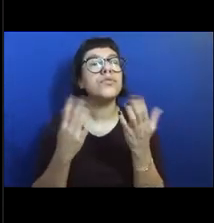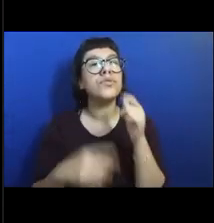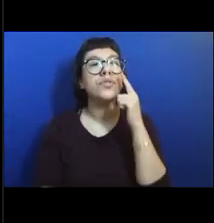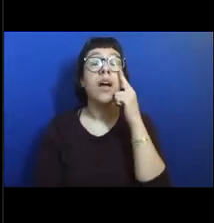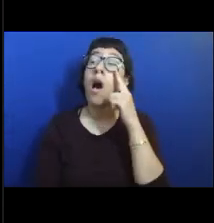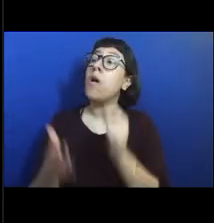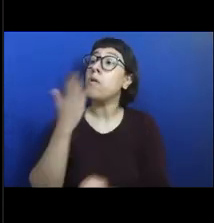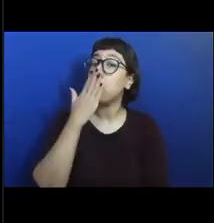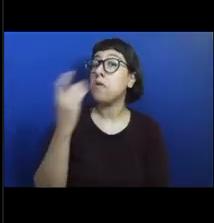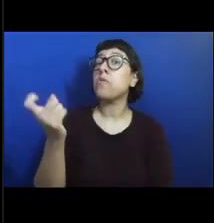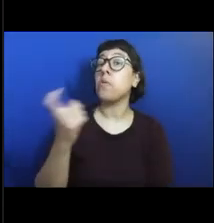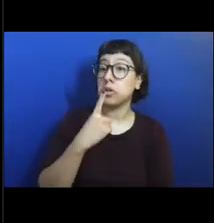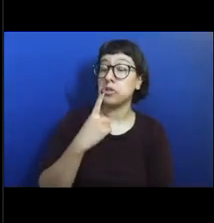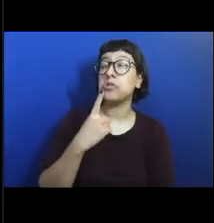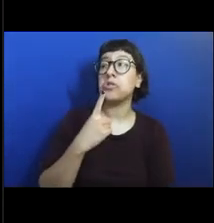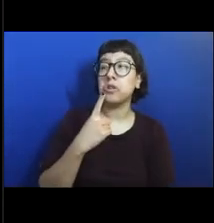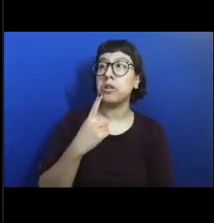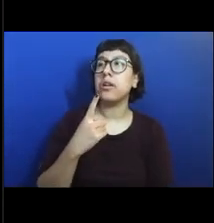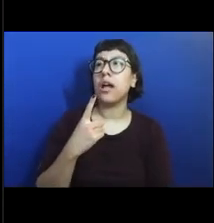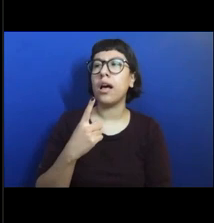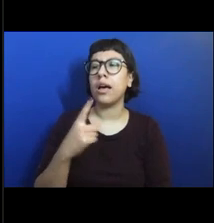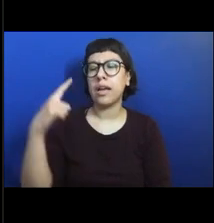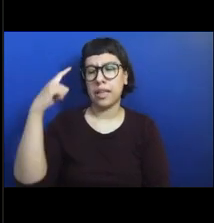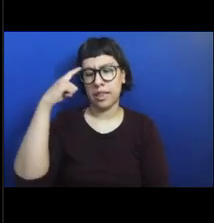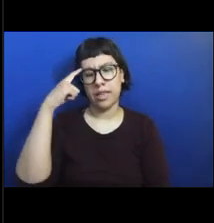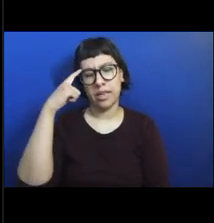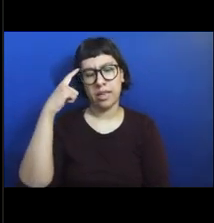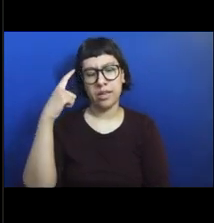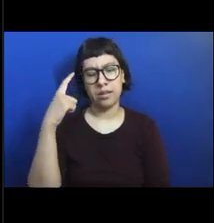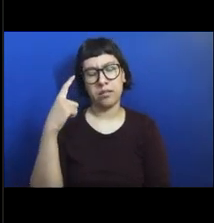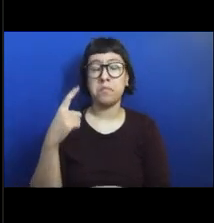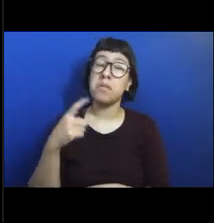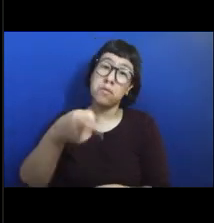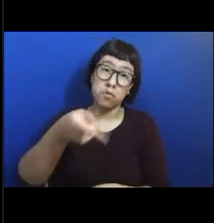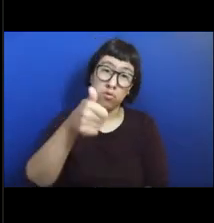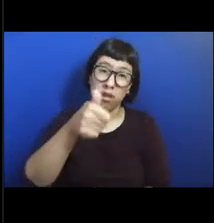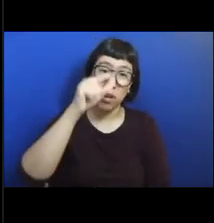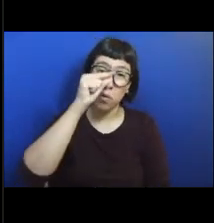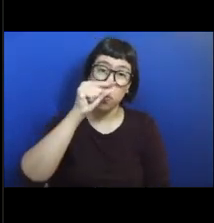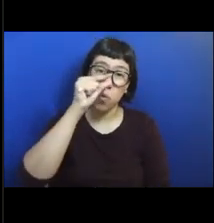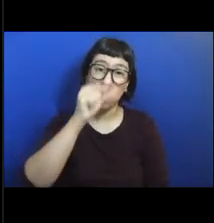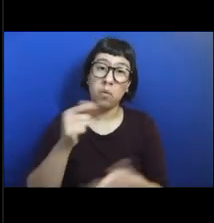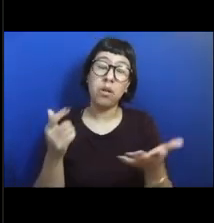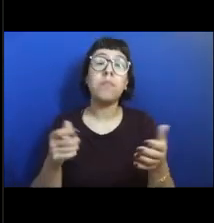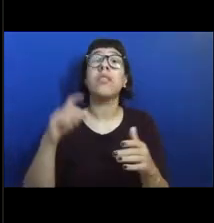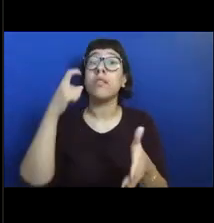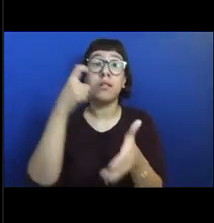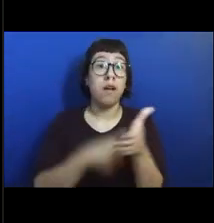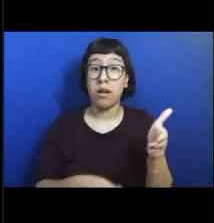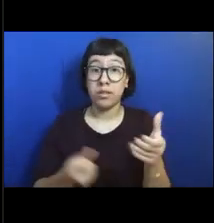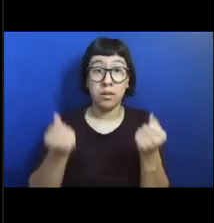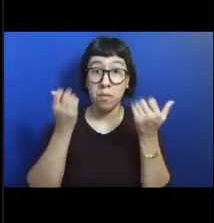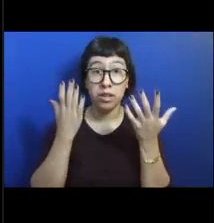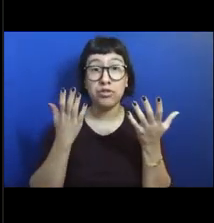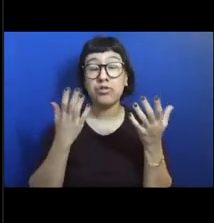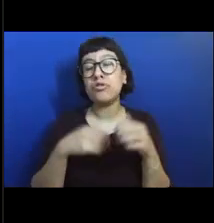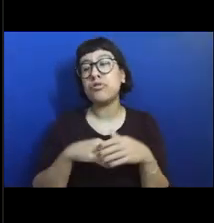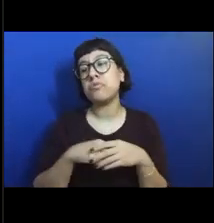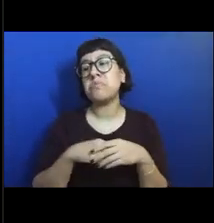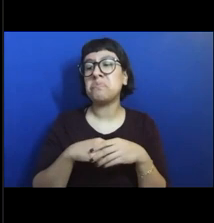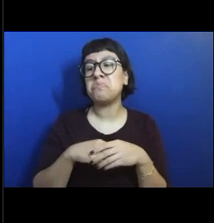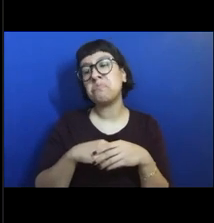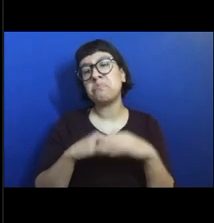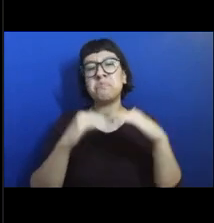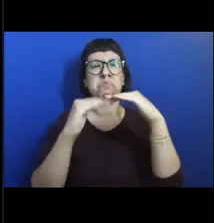is a good question. And I want to say I heard that the cost, you could try to Google it if you want to, Nicole, but I want to say the cost of a weather balloon is just